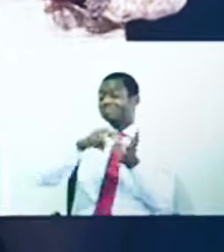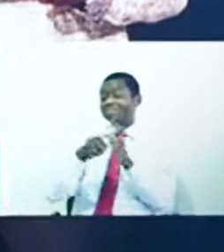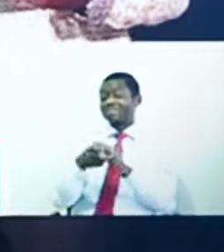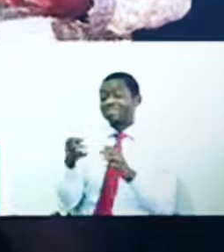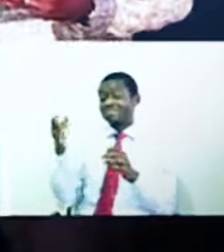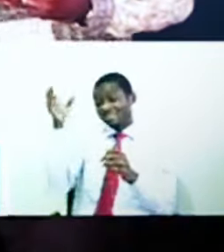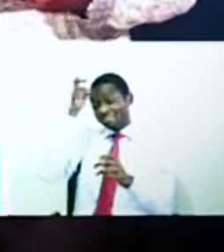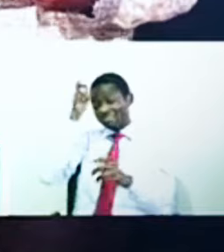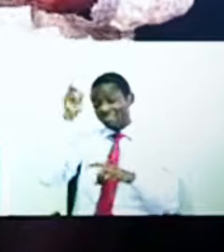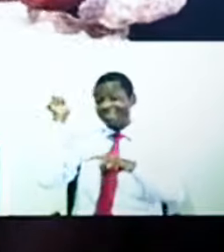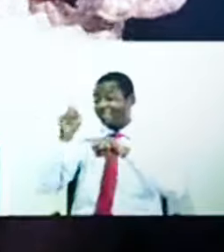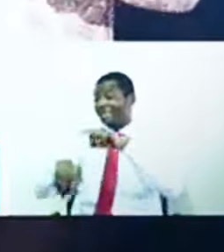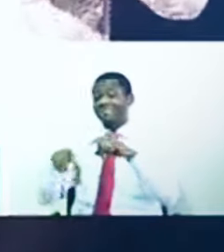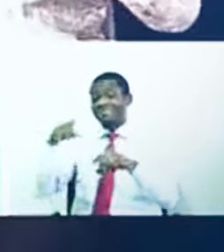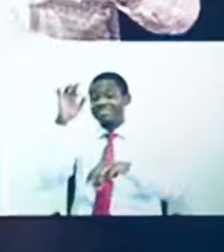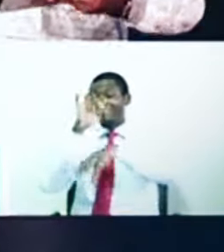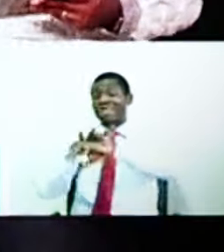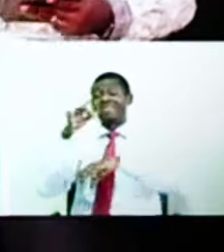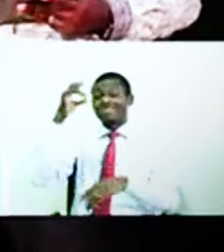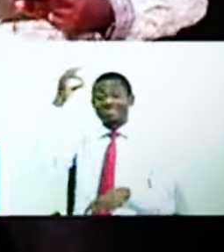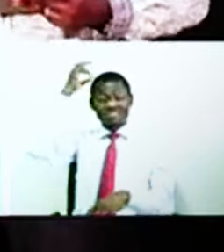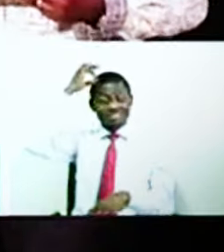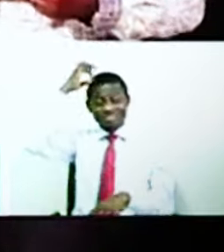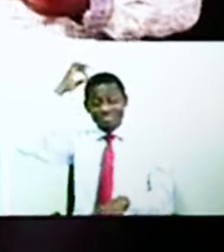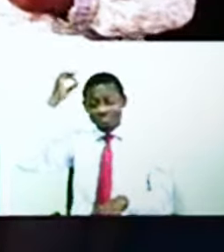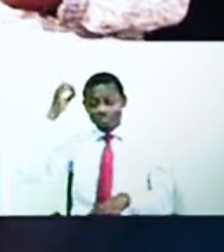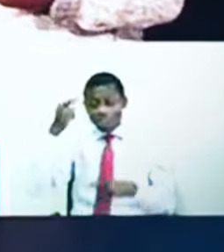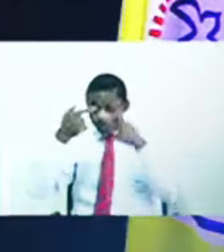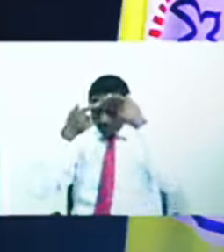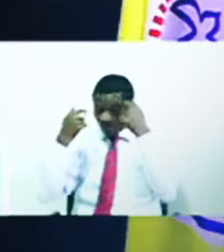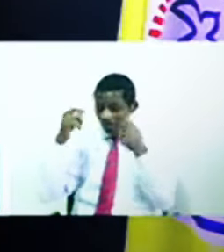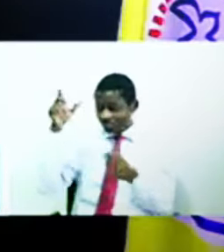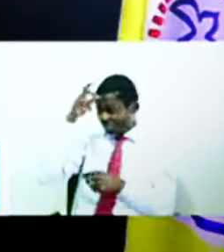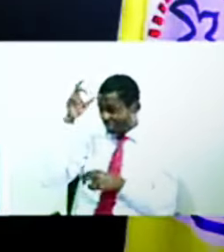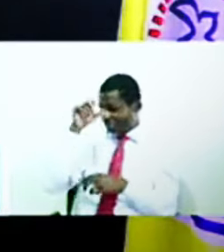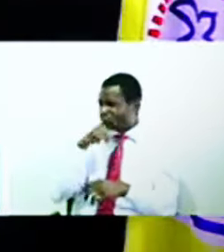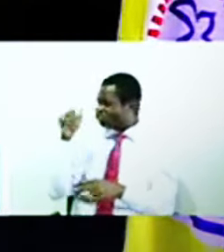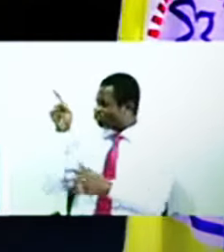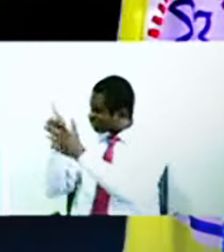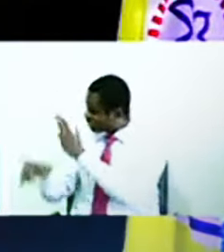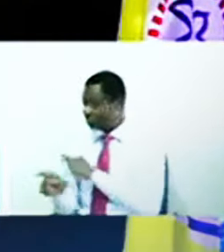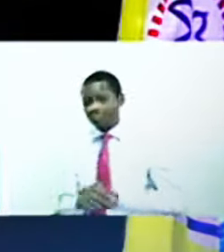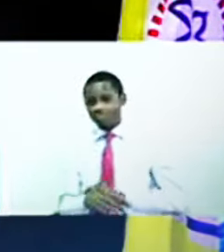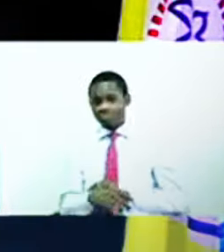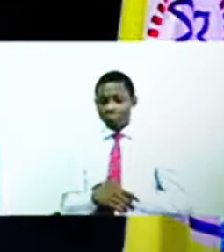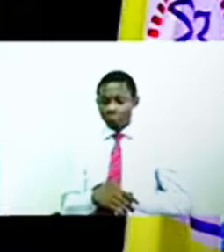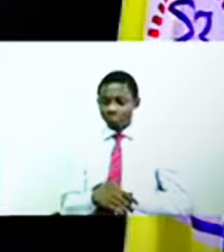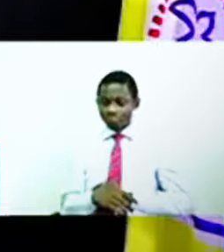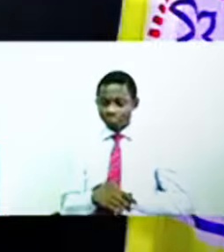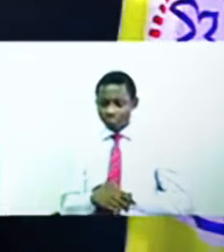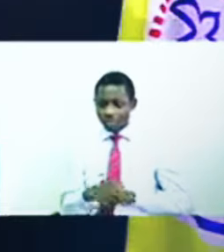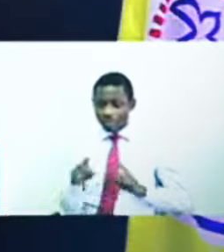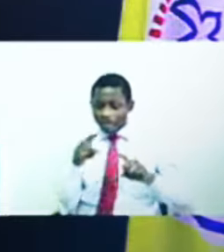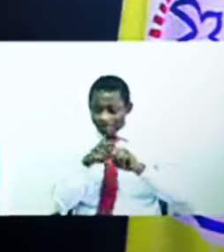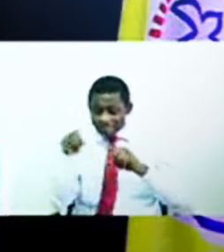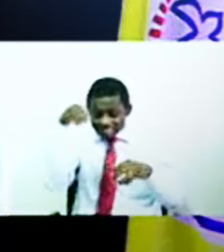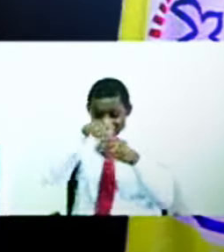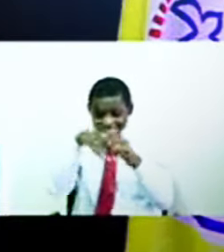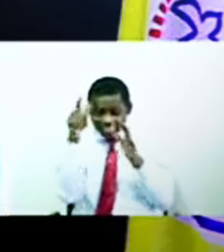but in the law. The devil is under your